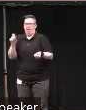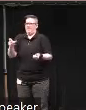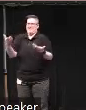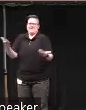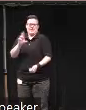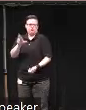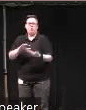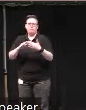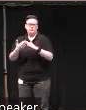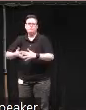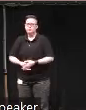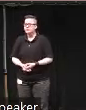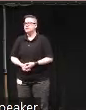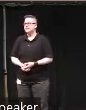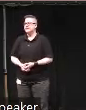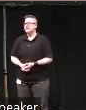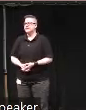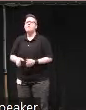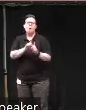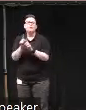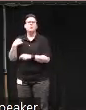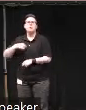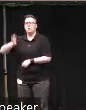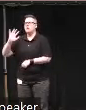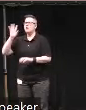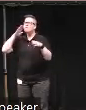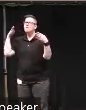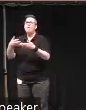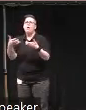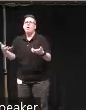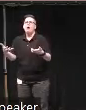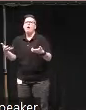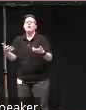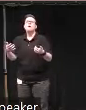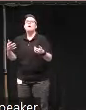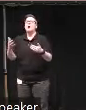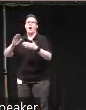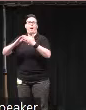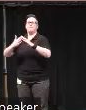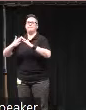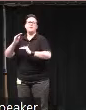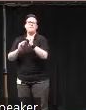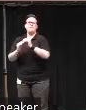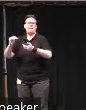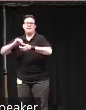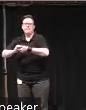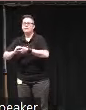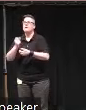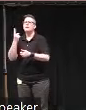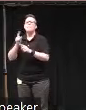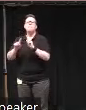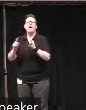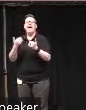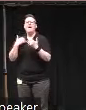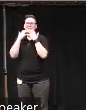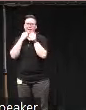our community. And also we focused a lot on trying to build a community with values.